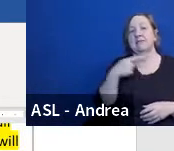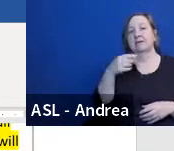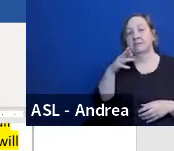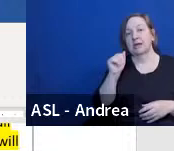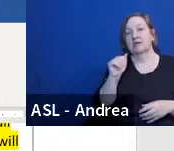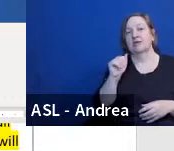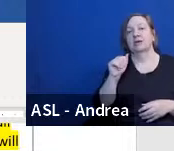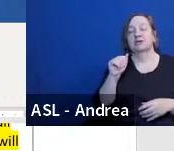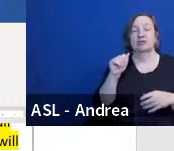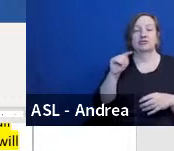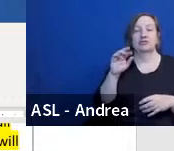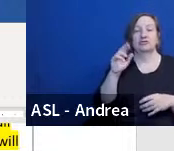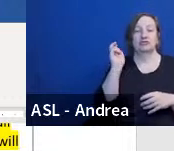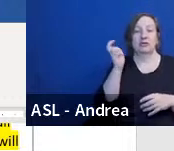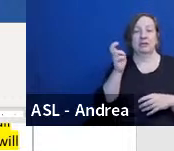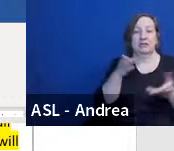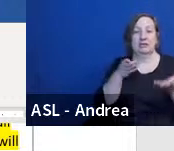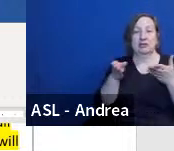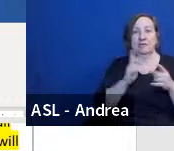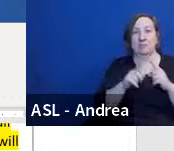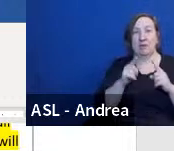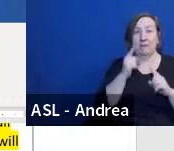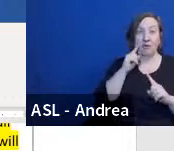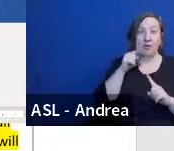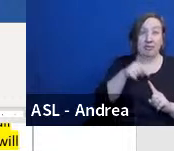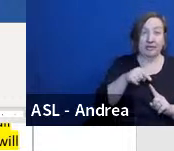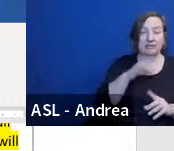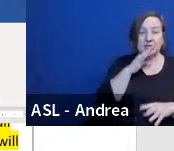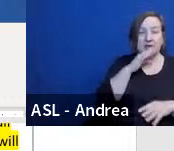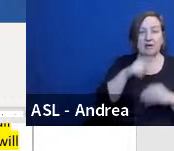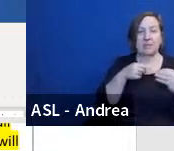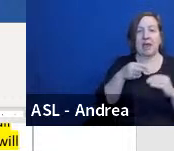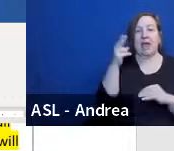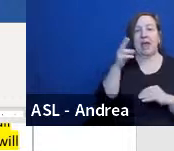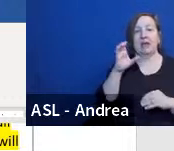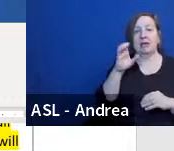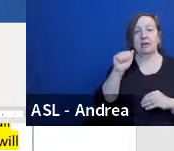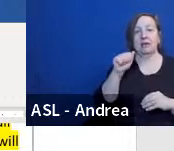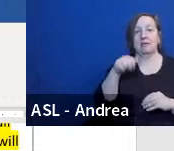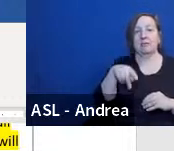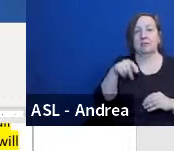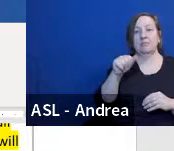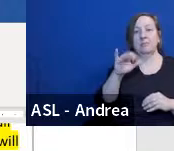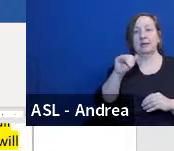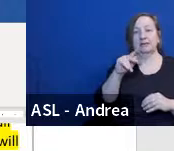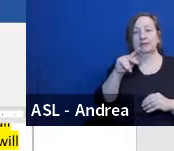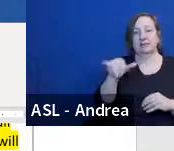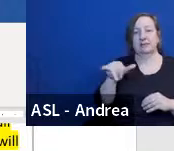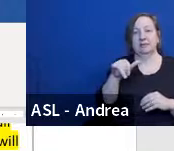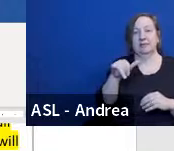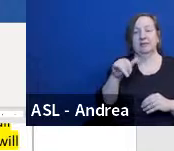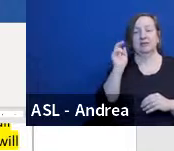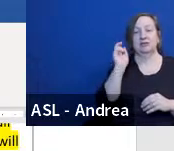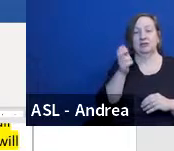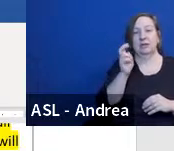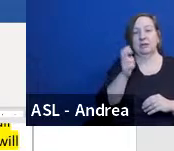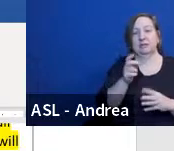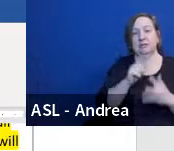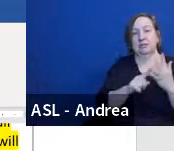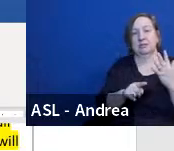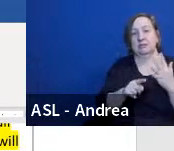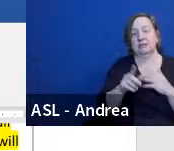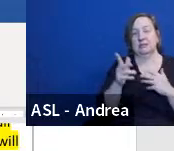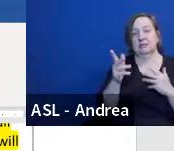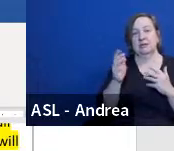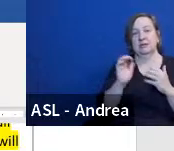services. But with this, we're talking about, the high capacity transit and